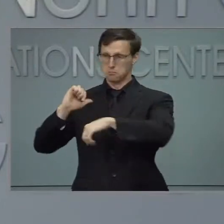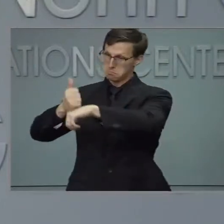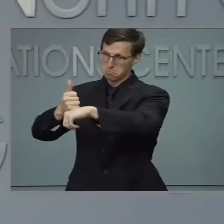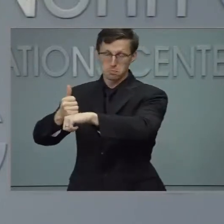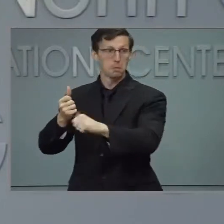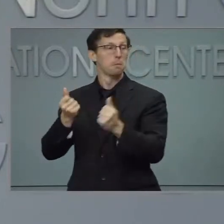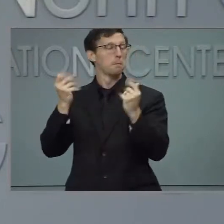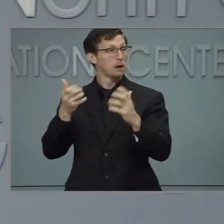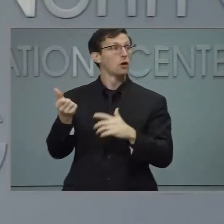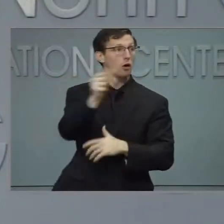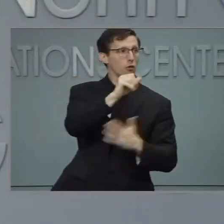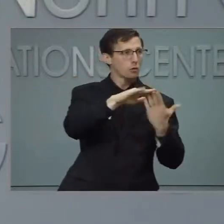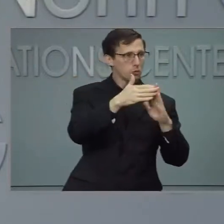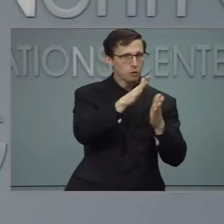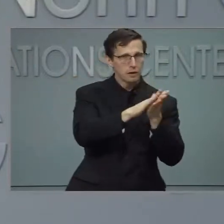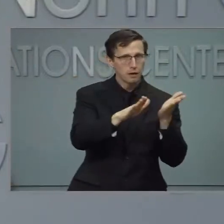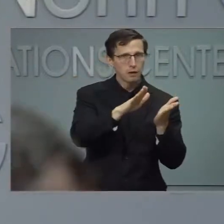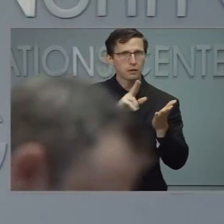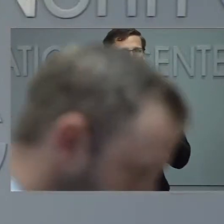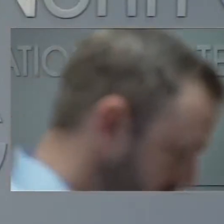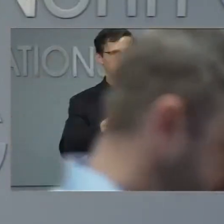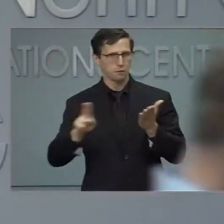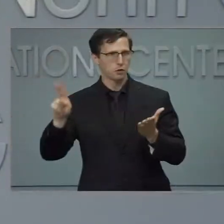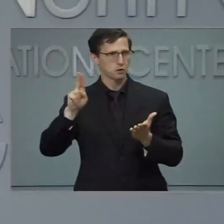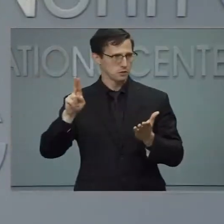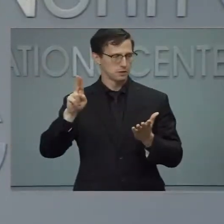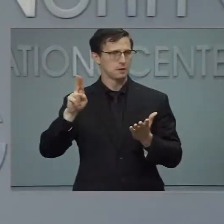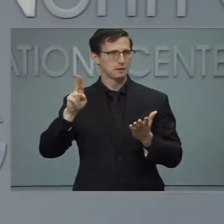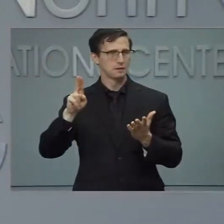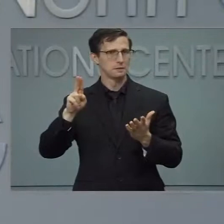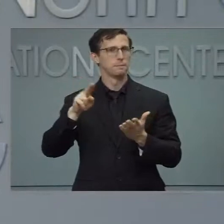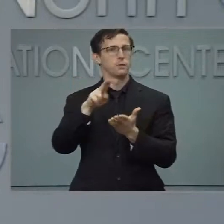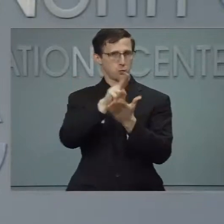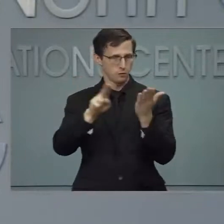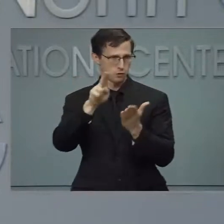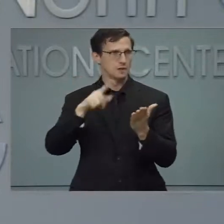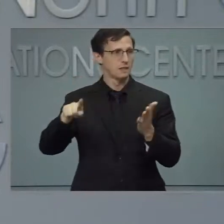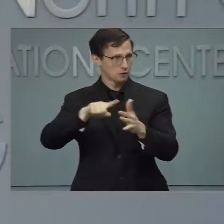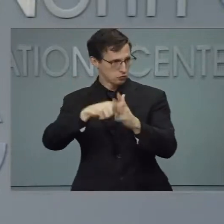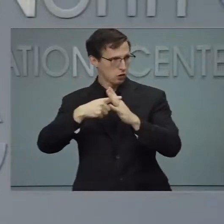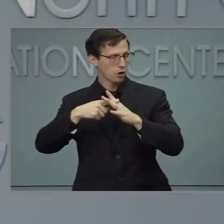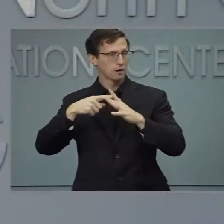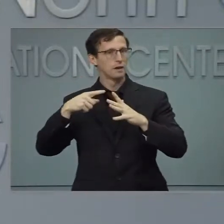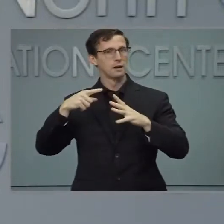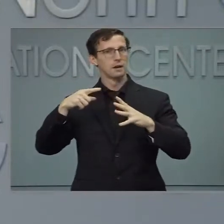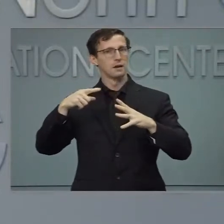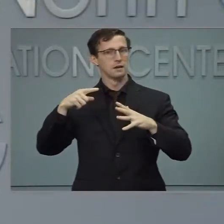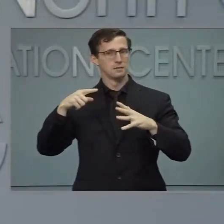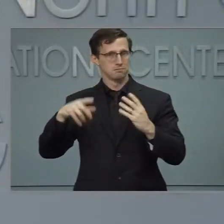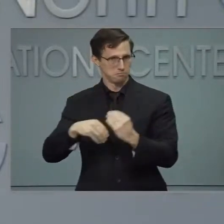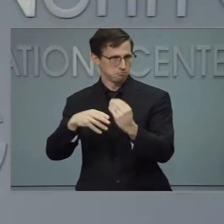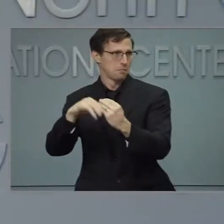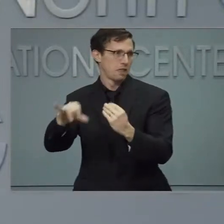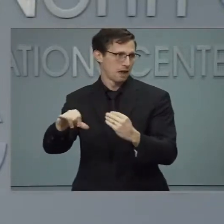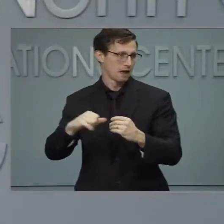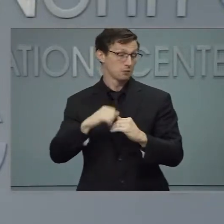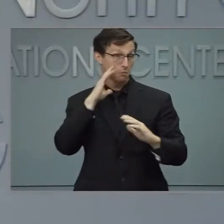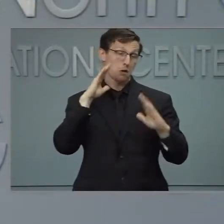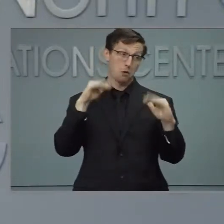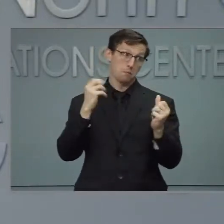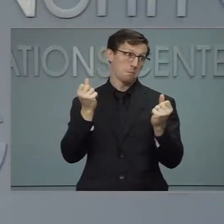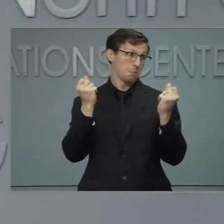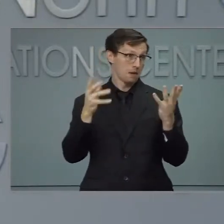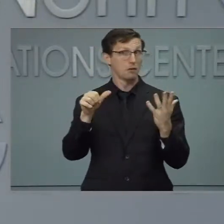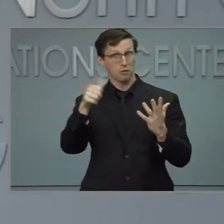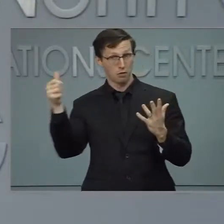universities all started doing it. I hope that community colleges, universities, Council of State will start doing this as